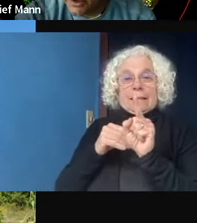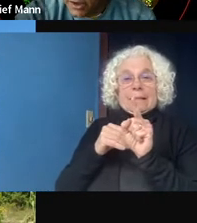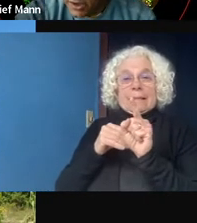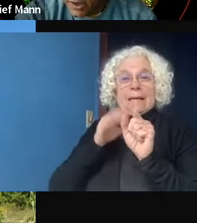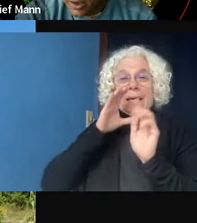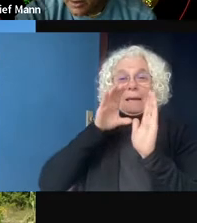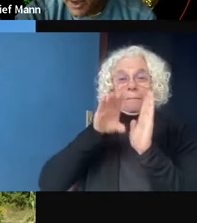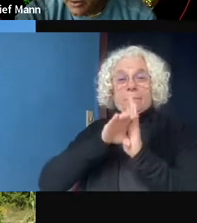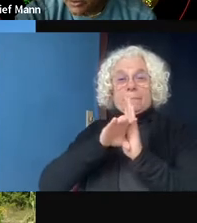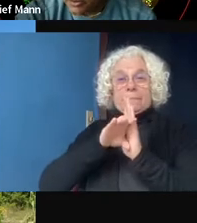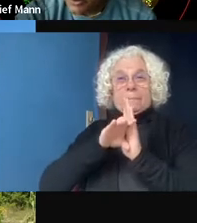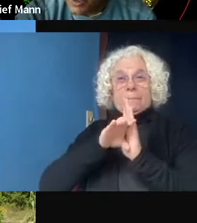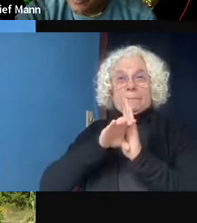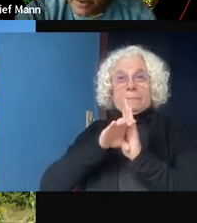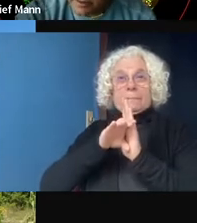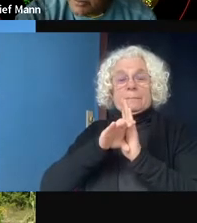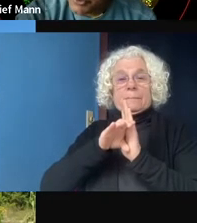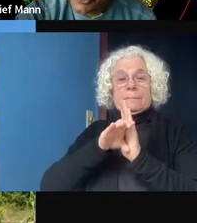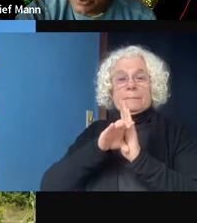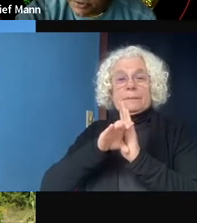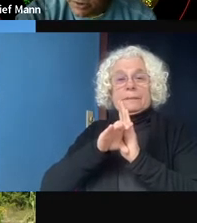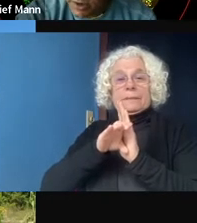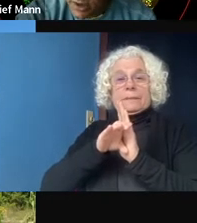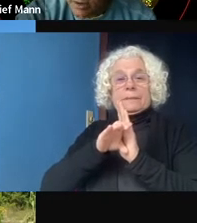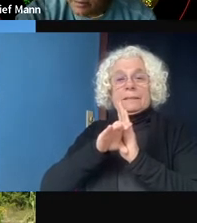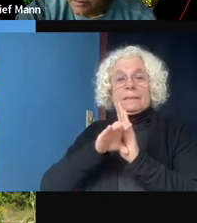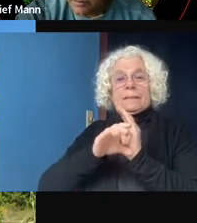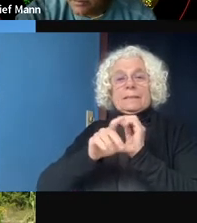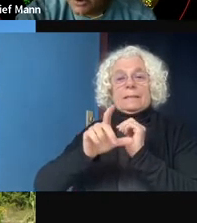of our Lenape Muncie